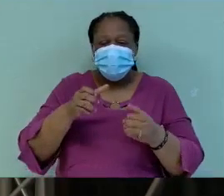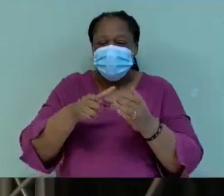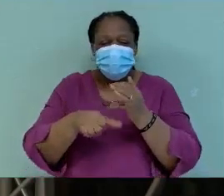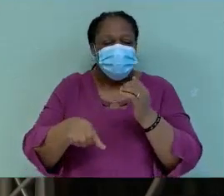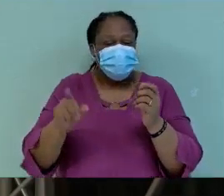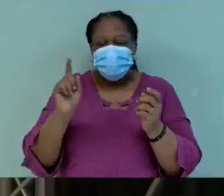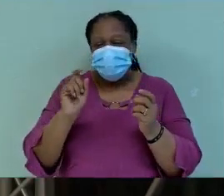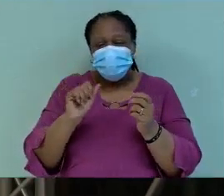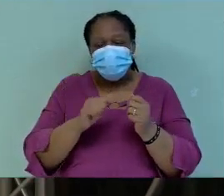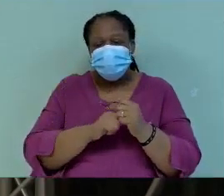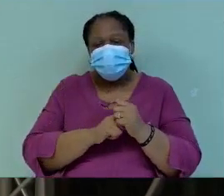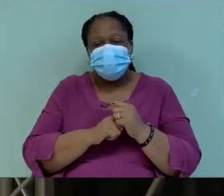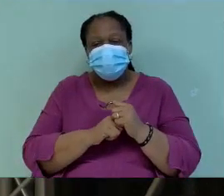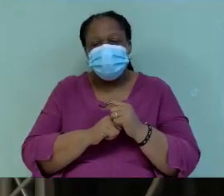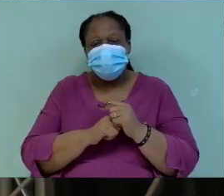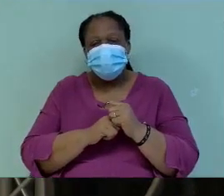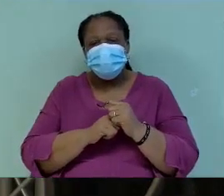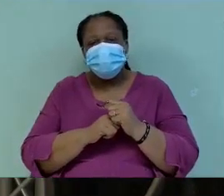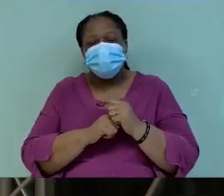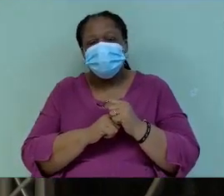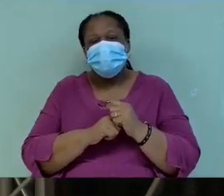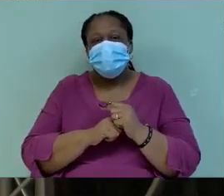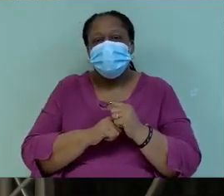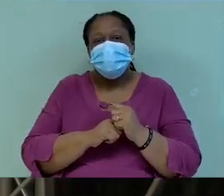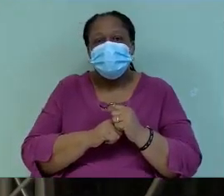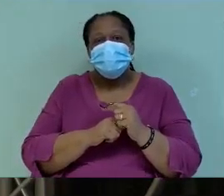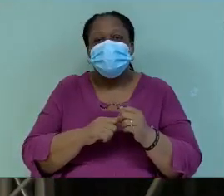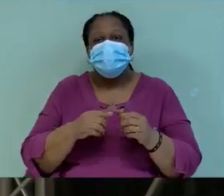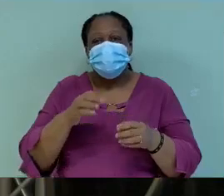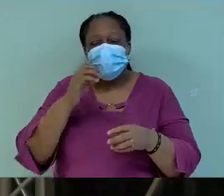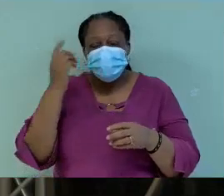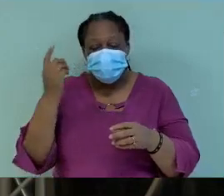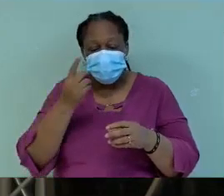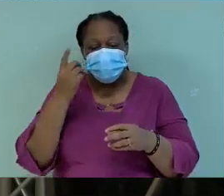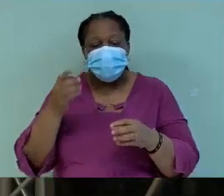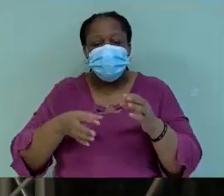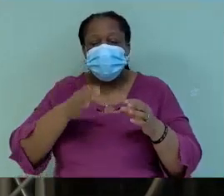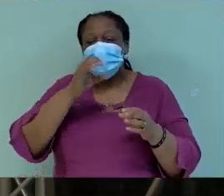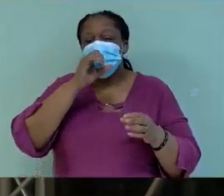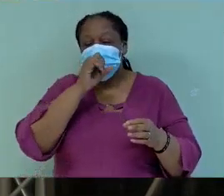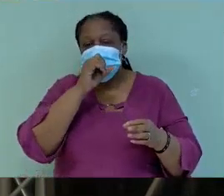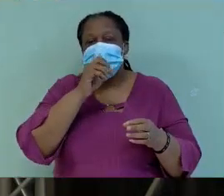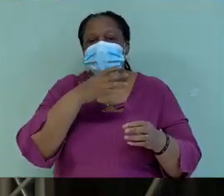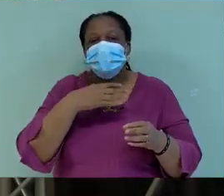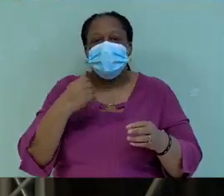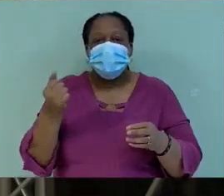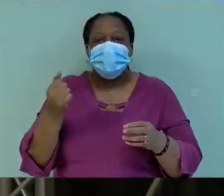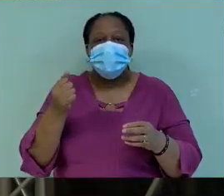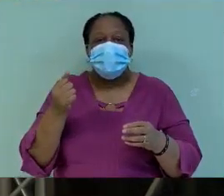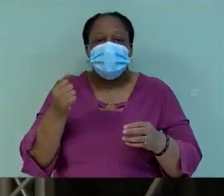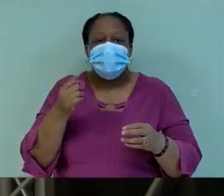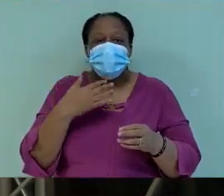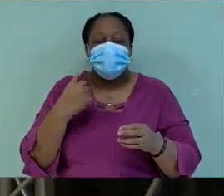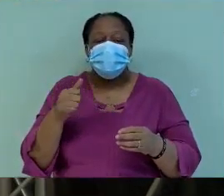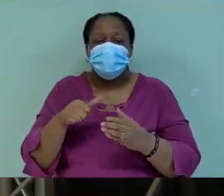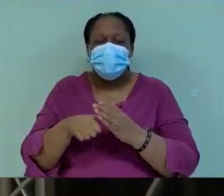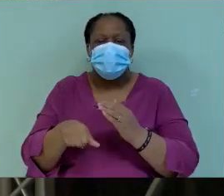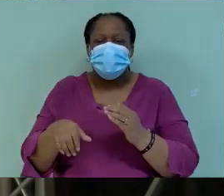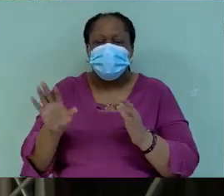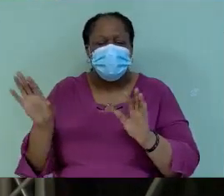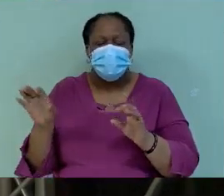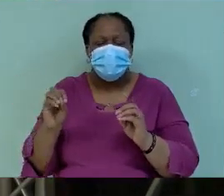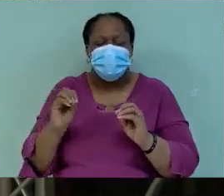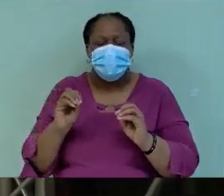we're talking about proper etiquette in terms of coughing, etc., then if one wants to pass a gas, they should do that in private also, so there should be no risk